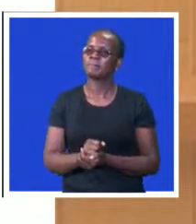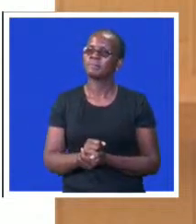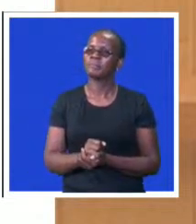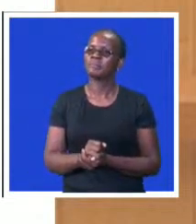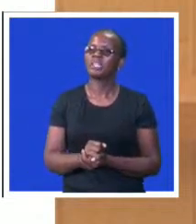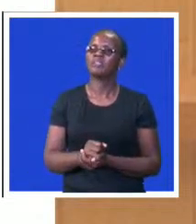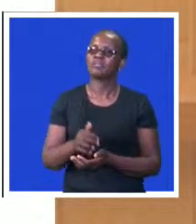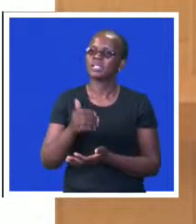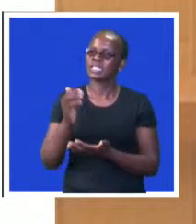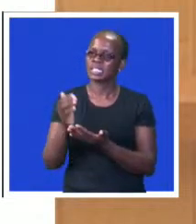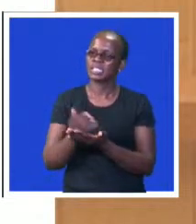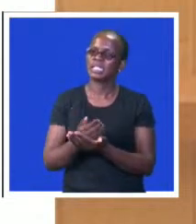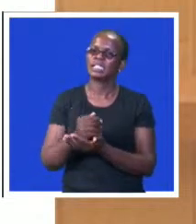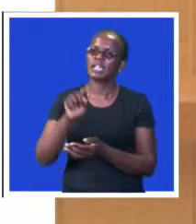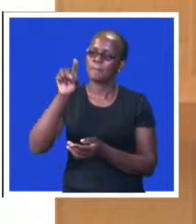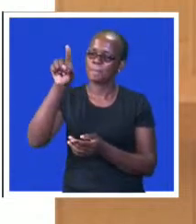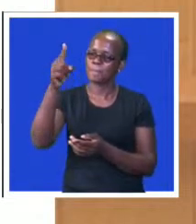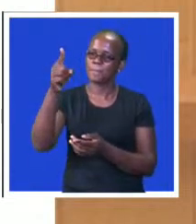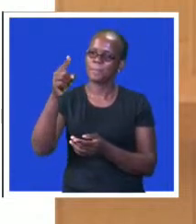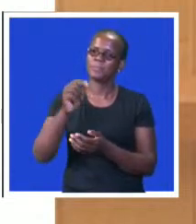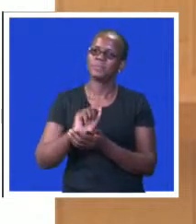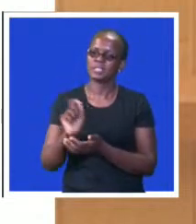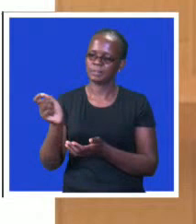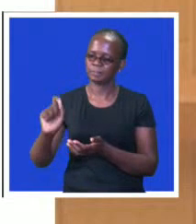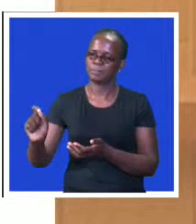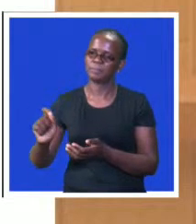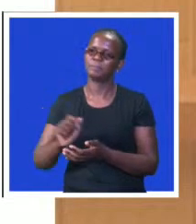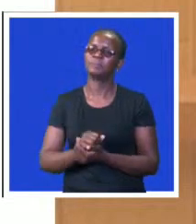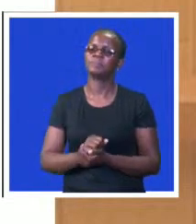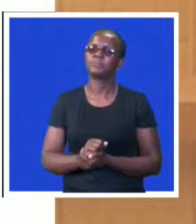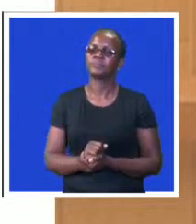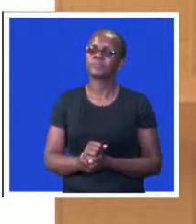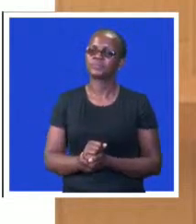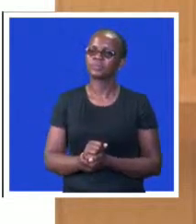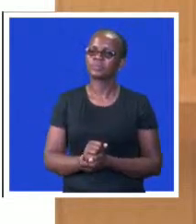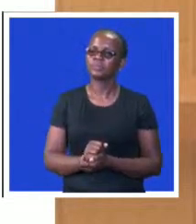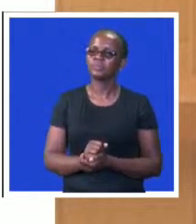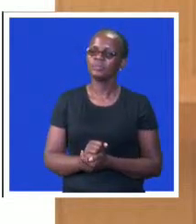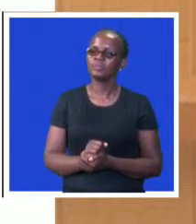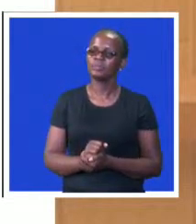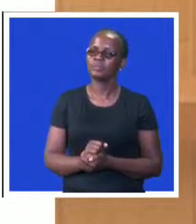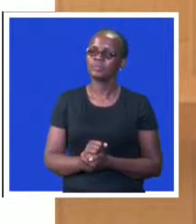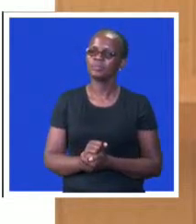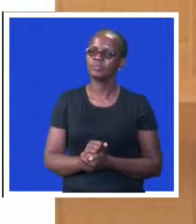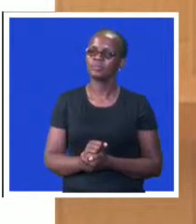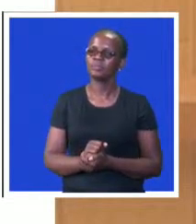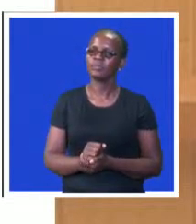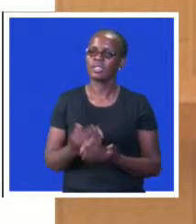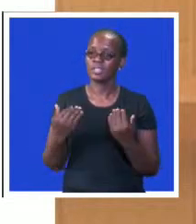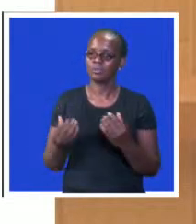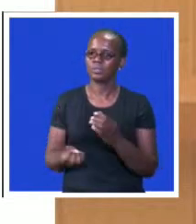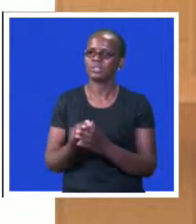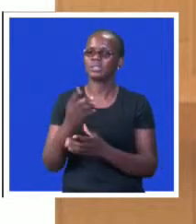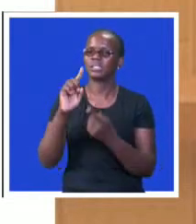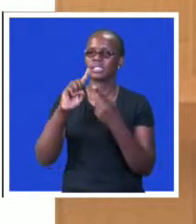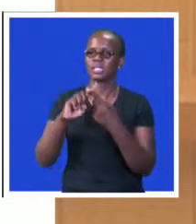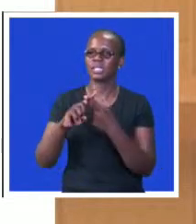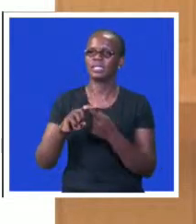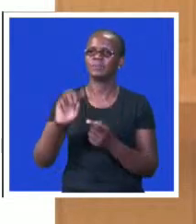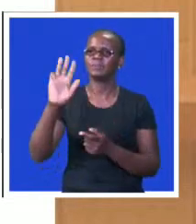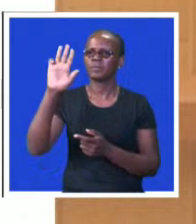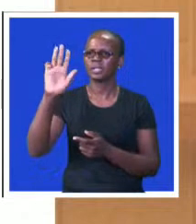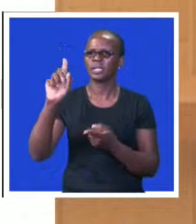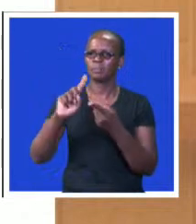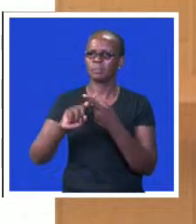the decimal point. So now here is our decimal point. Let us start adding. 9